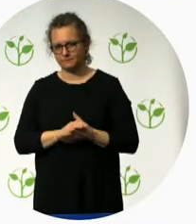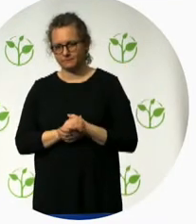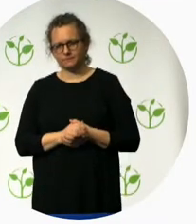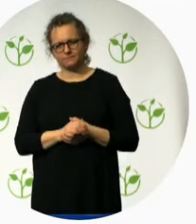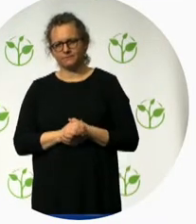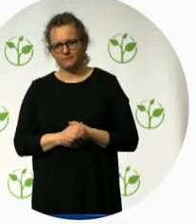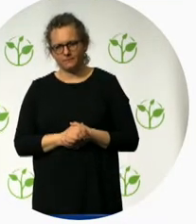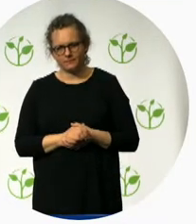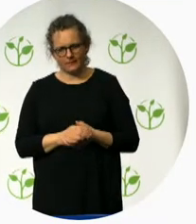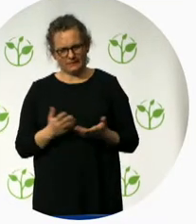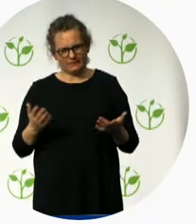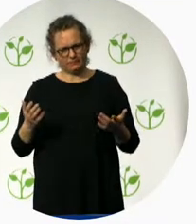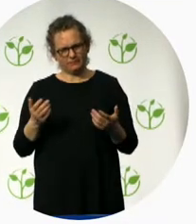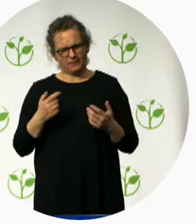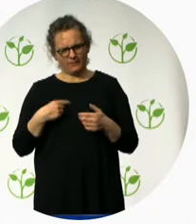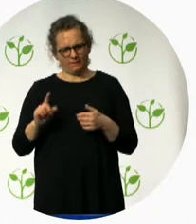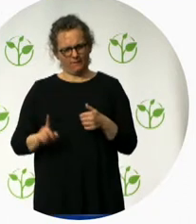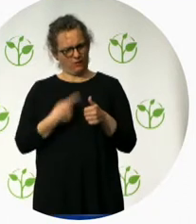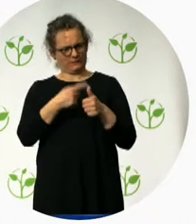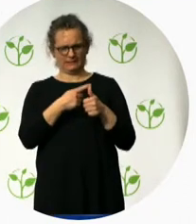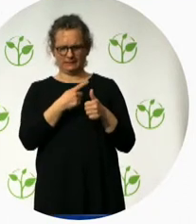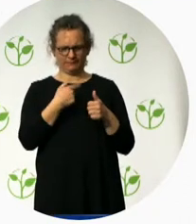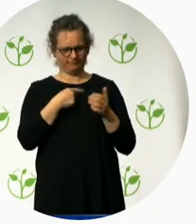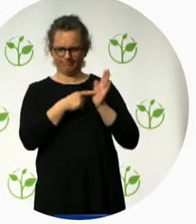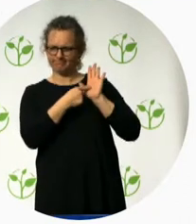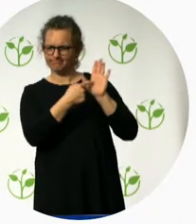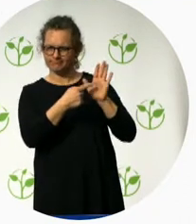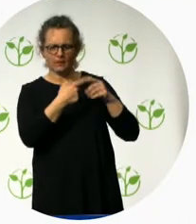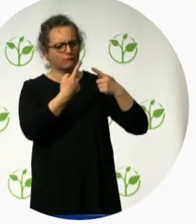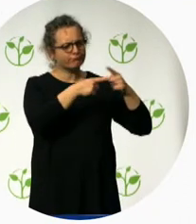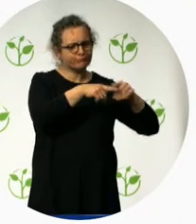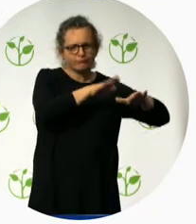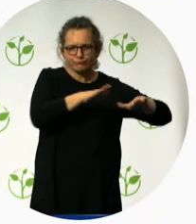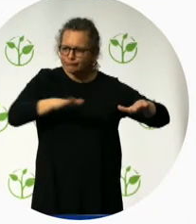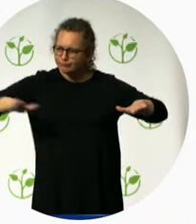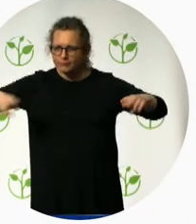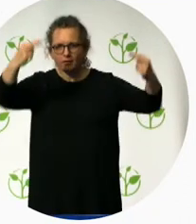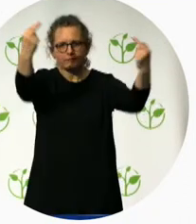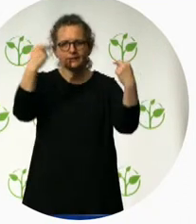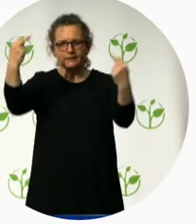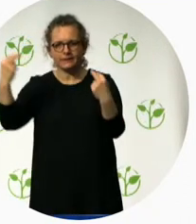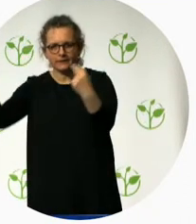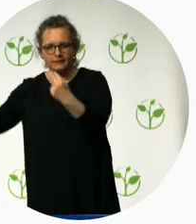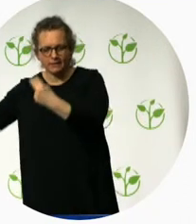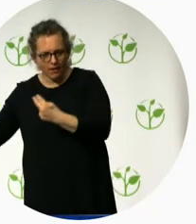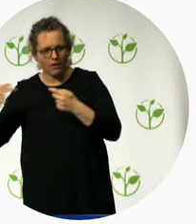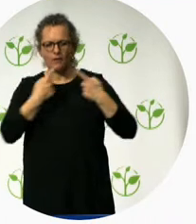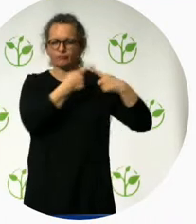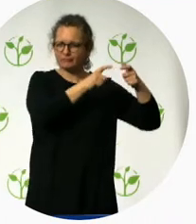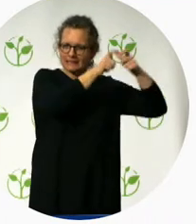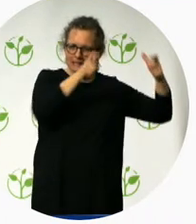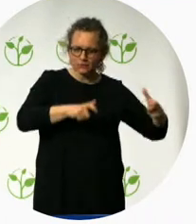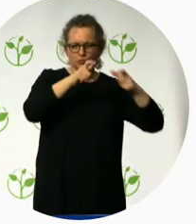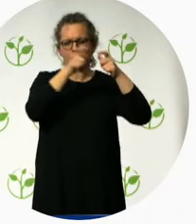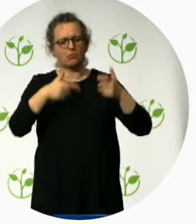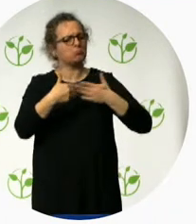There was a lot of institution, private sector involved to make an advocacy to